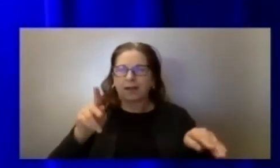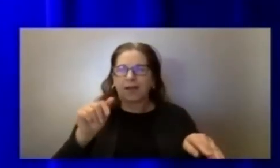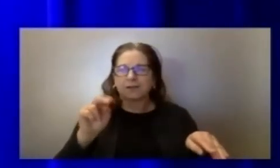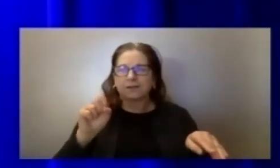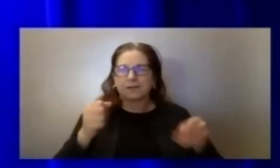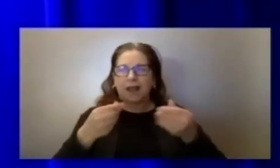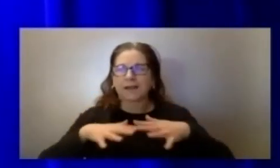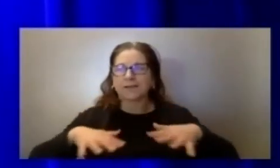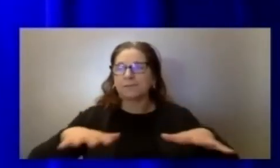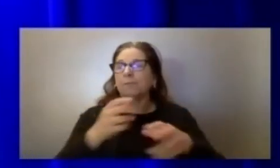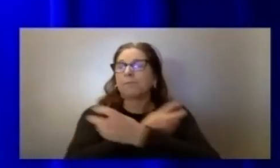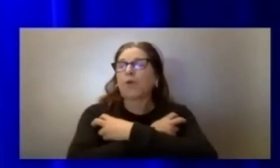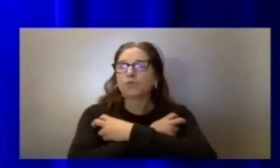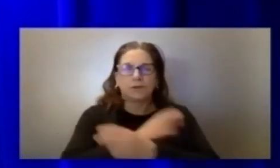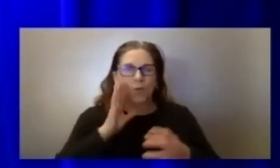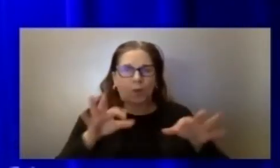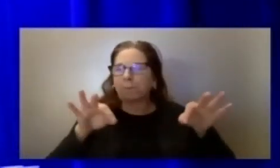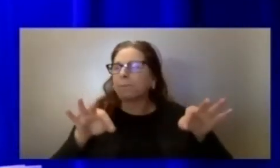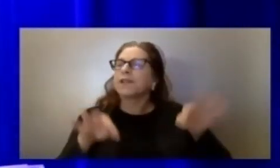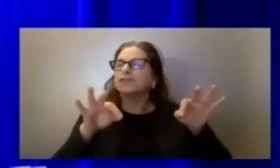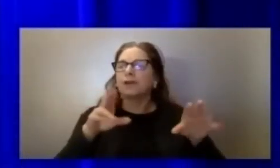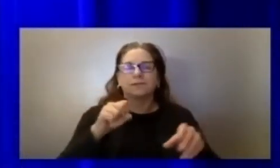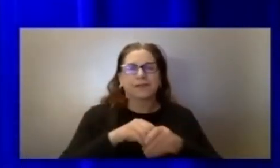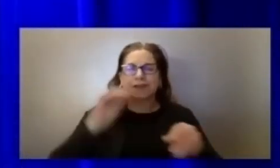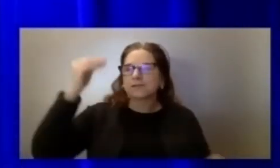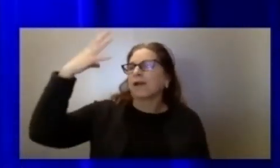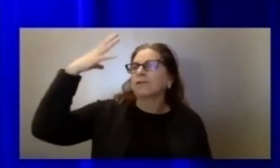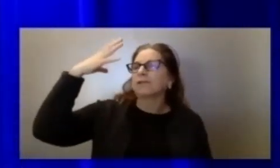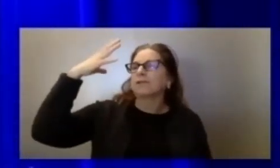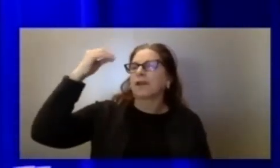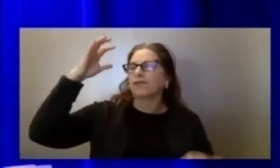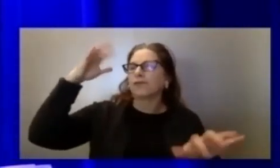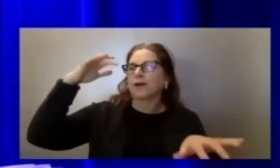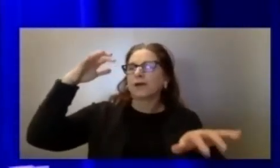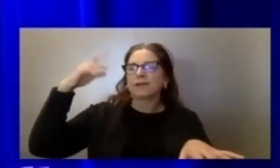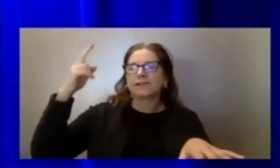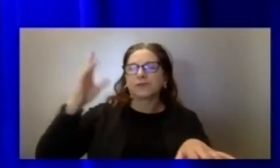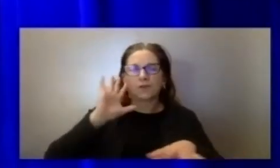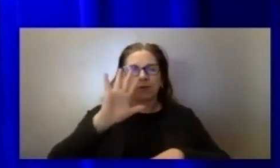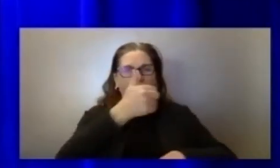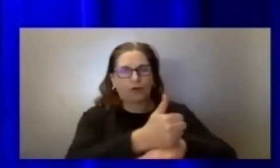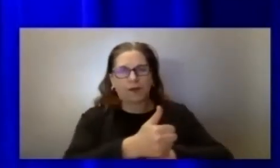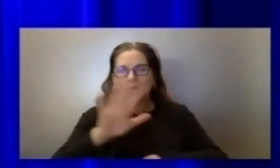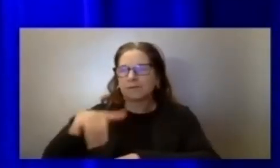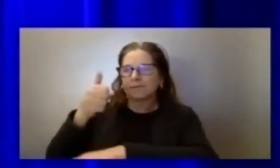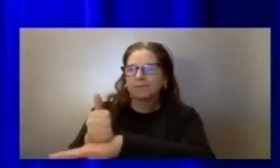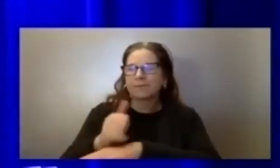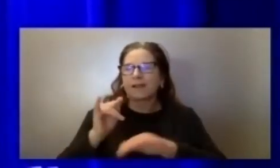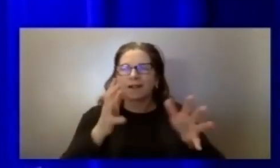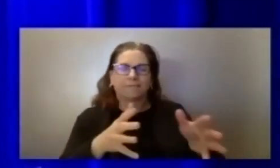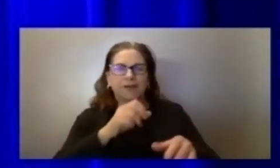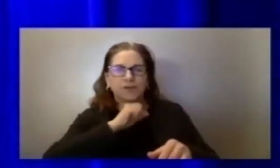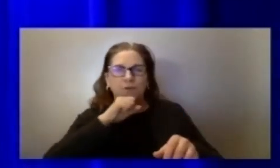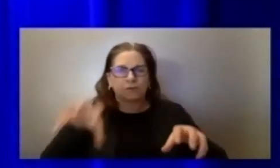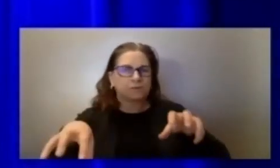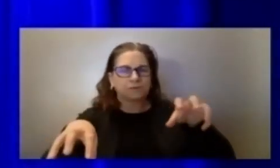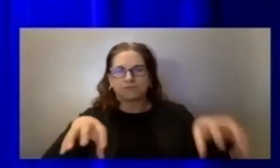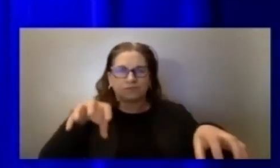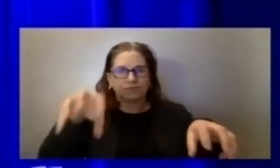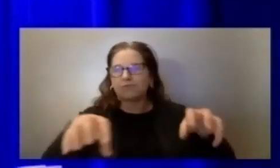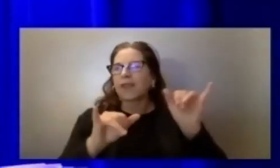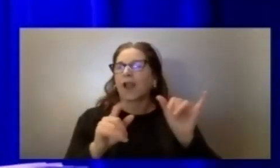landscape. Bones will bleach in the sun and the rain. History will be monuments left in stone and words. Then they will be swallowed up